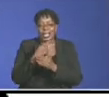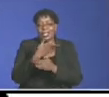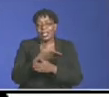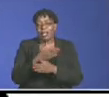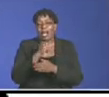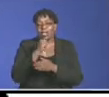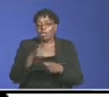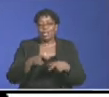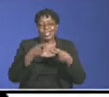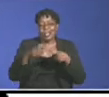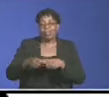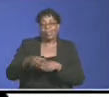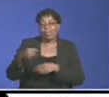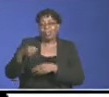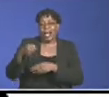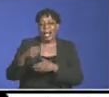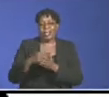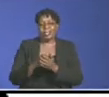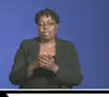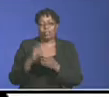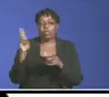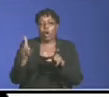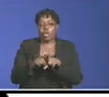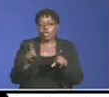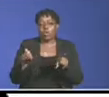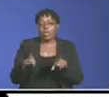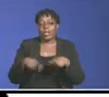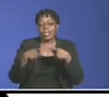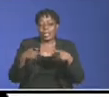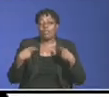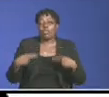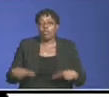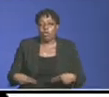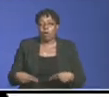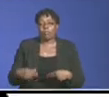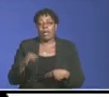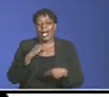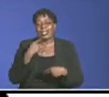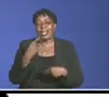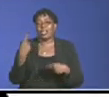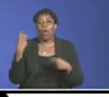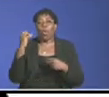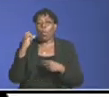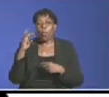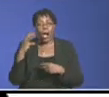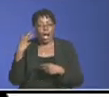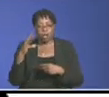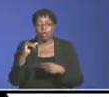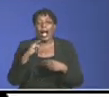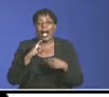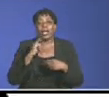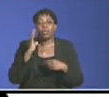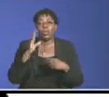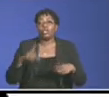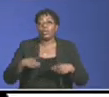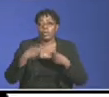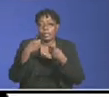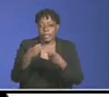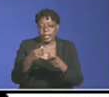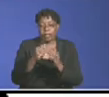said, we give full uniform. And I said, wow. He said, well, I'm going to donate. And the donation is a large sum.